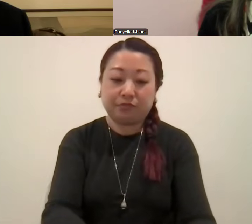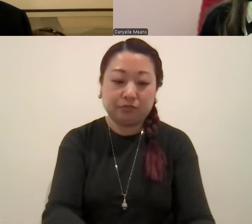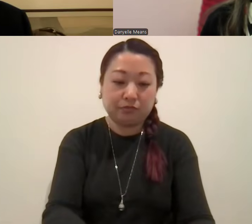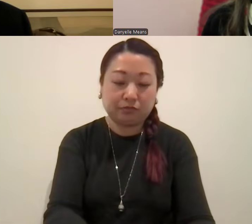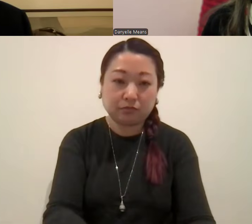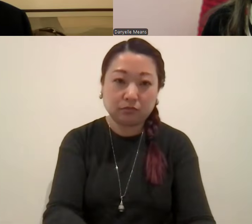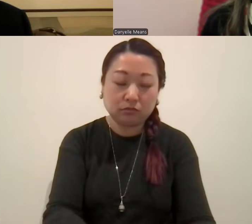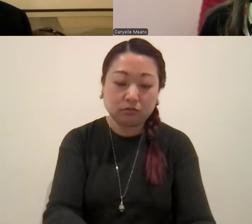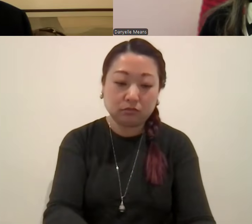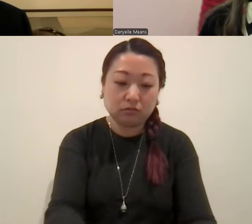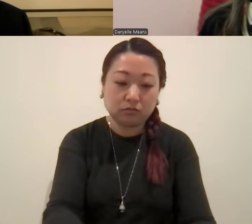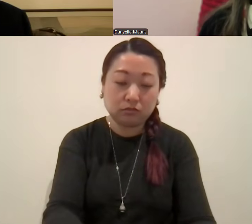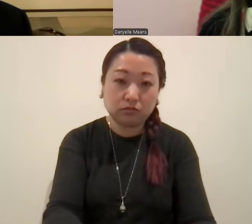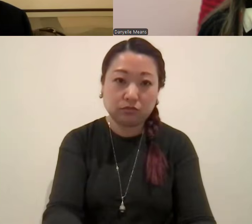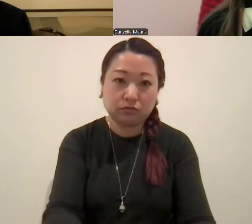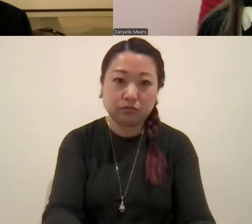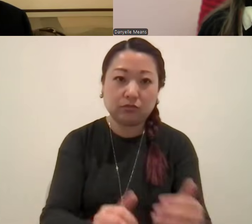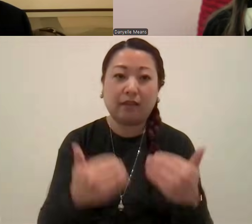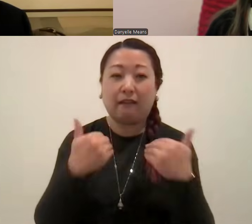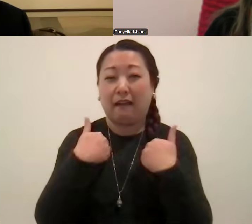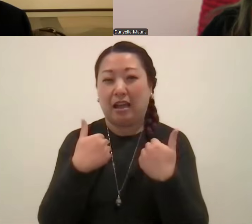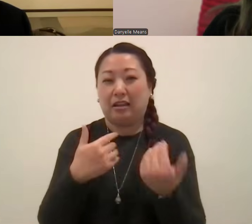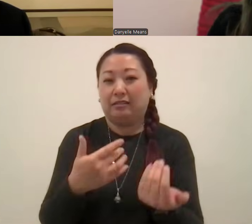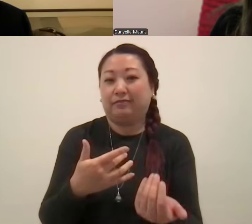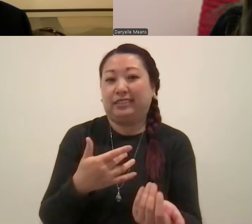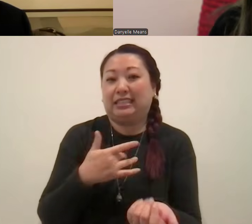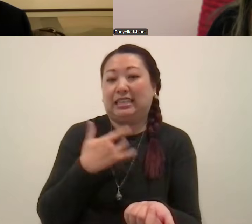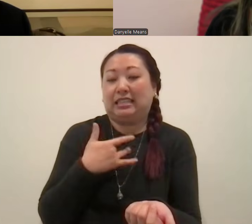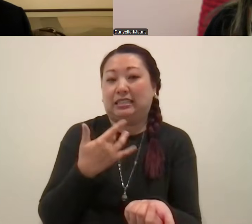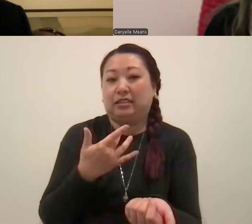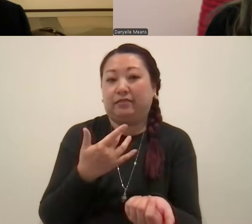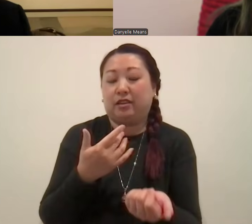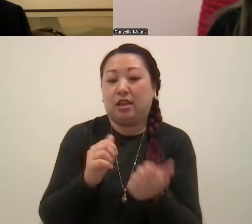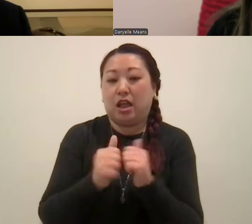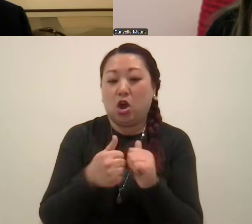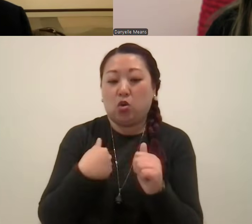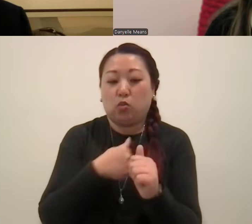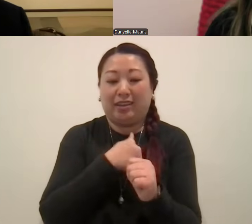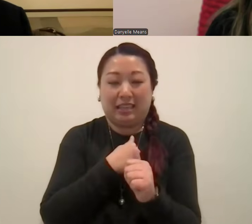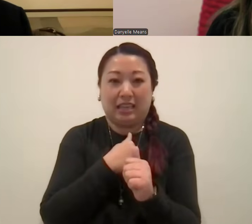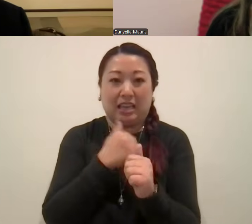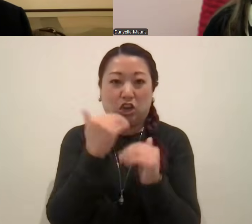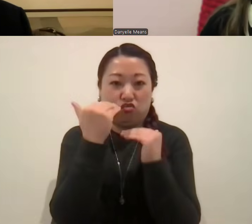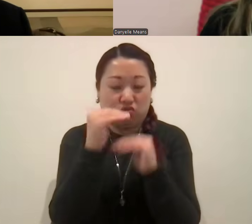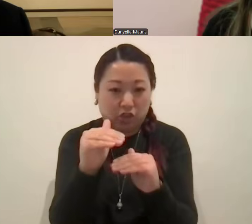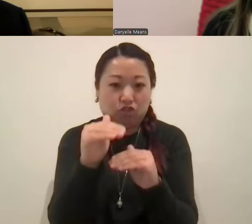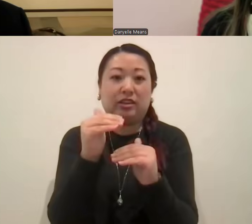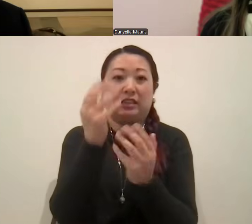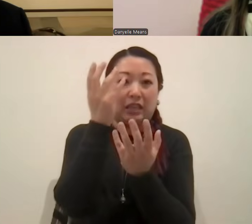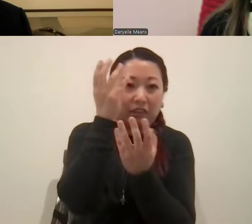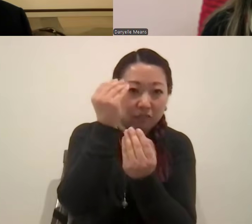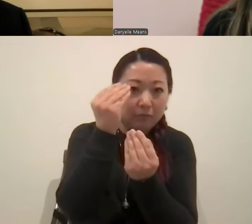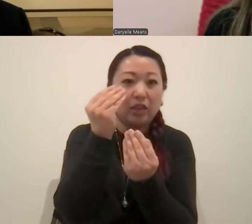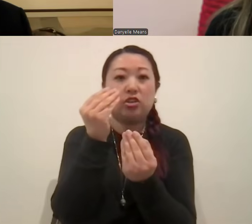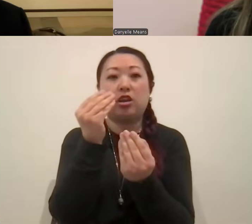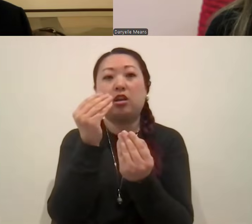how do we restrict the information or the objects or the display of